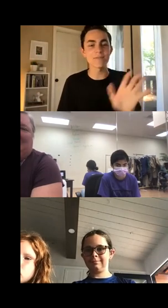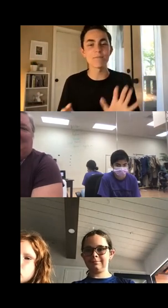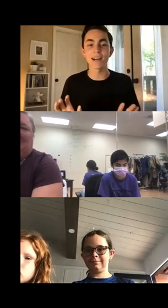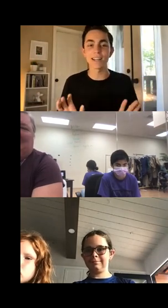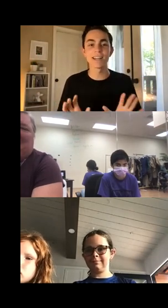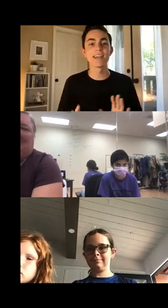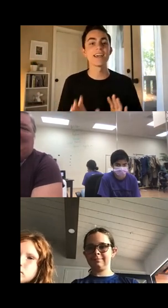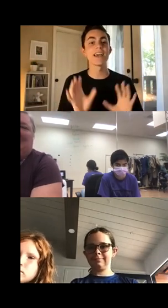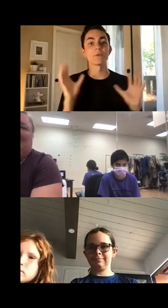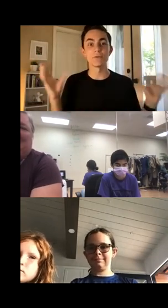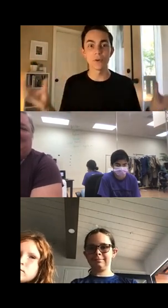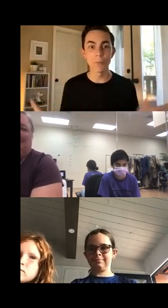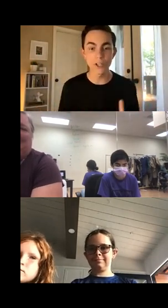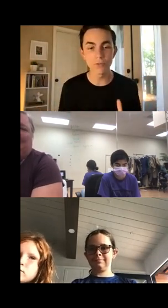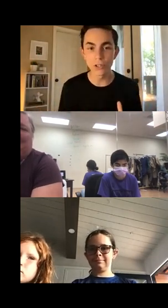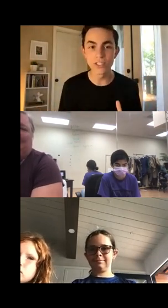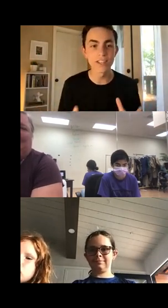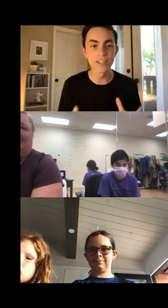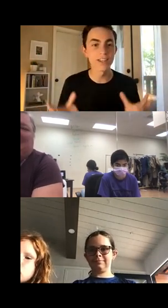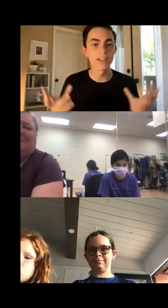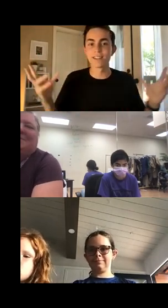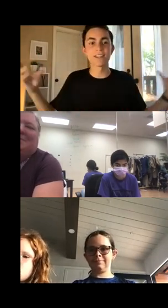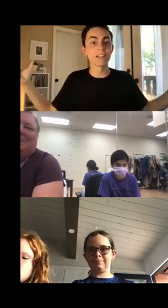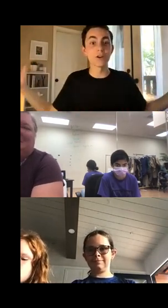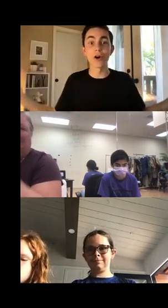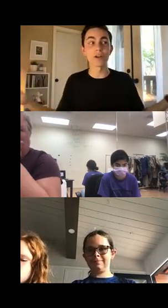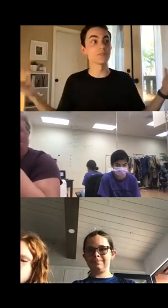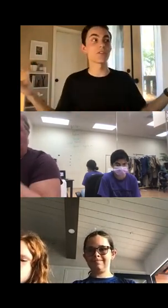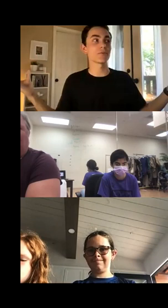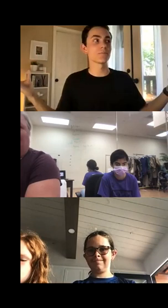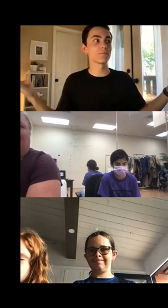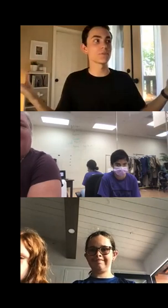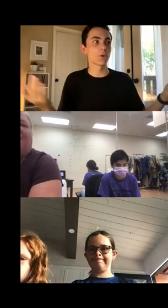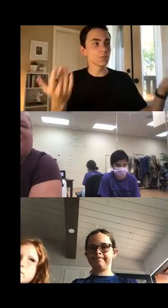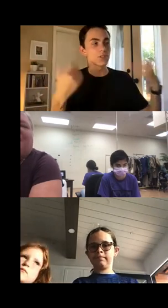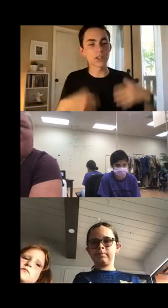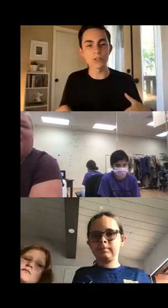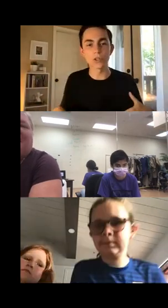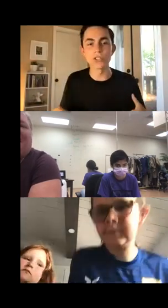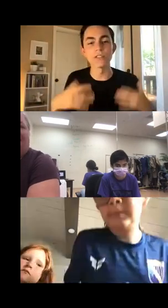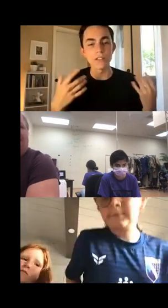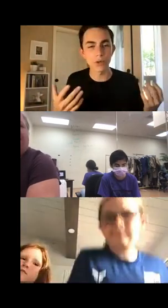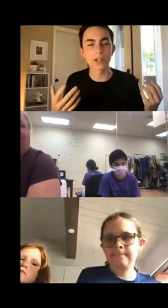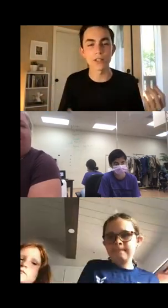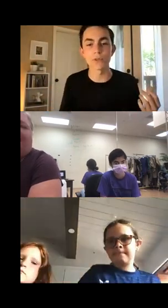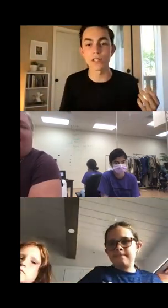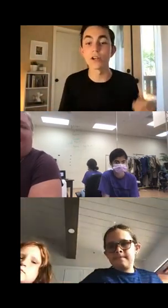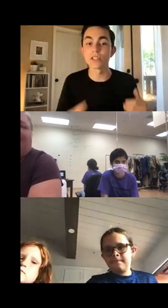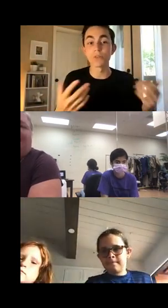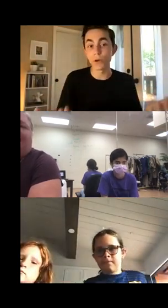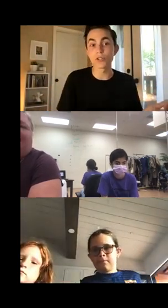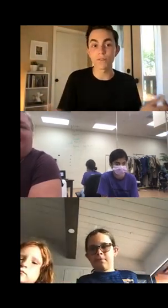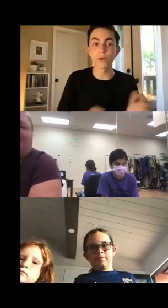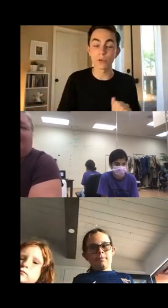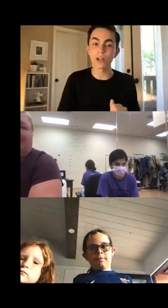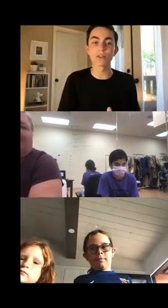They just said my. And when you know a bunch of words, suddenly it'll all come together. So watch me sign these words, see if you recognize some of those letters. If you